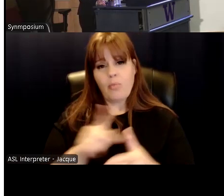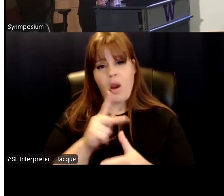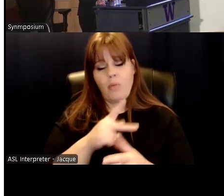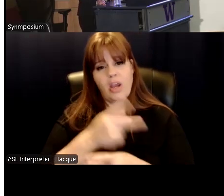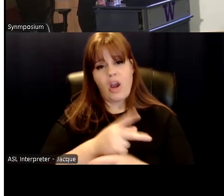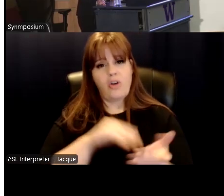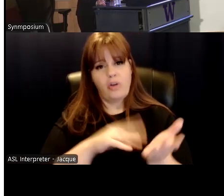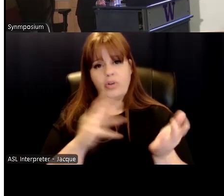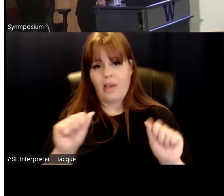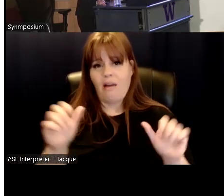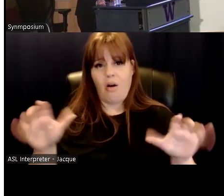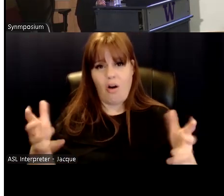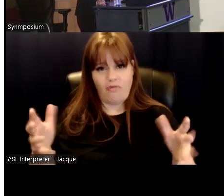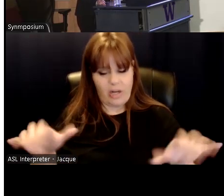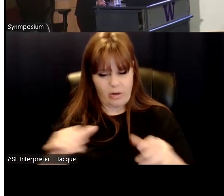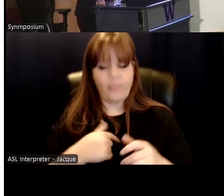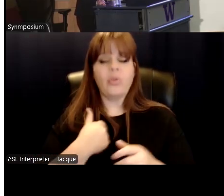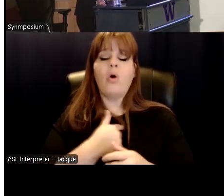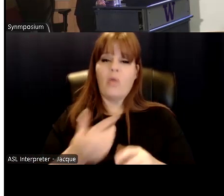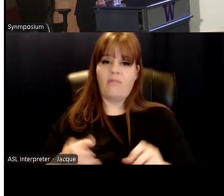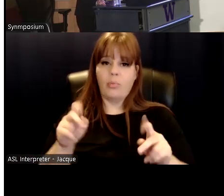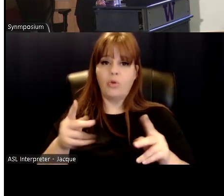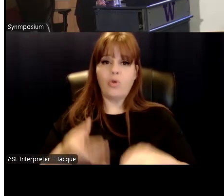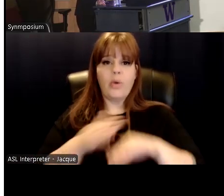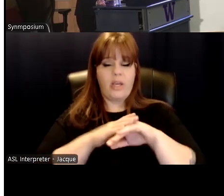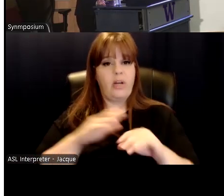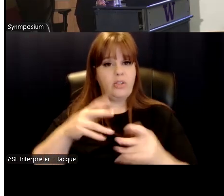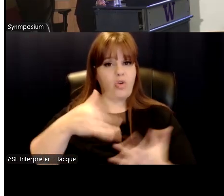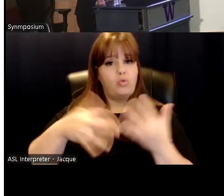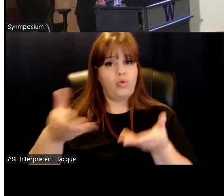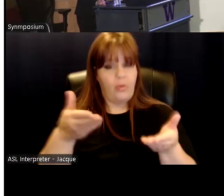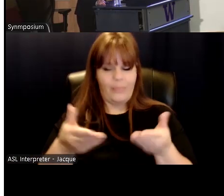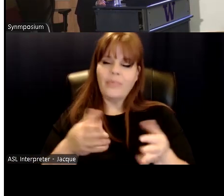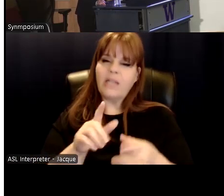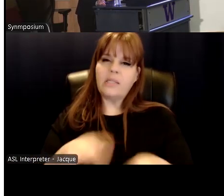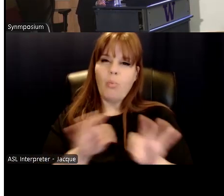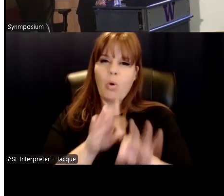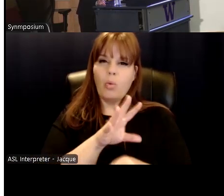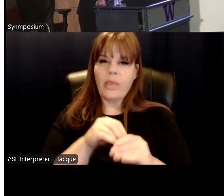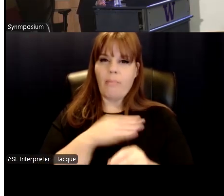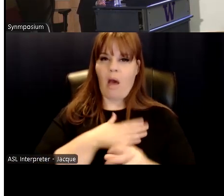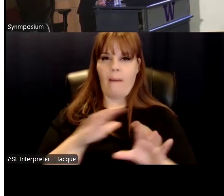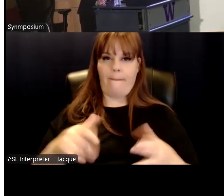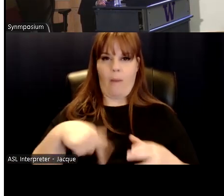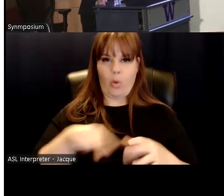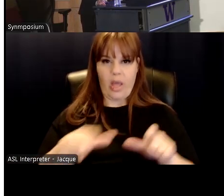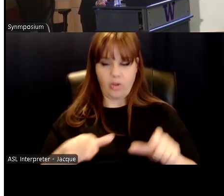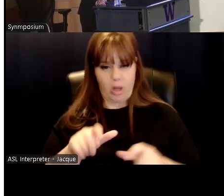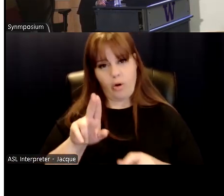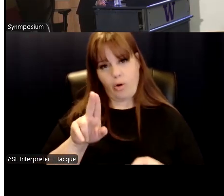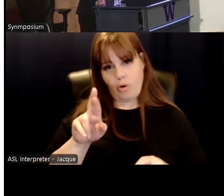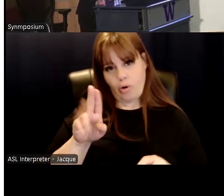We have the opportunity to increase social services. This is particularly important in my population that is an urban safety